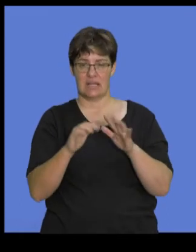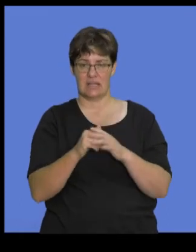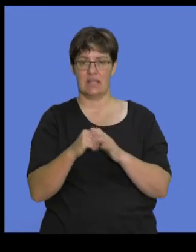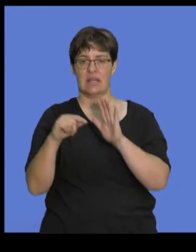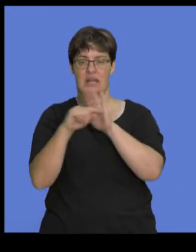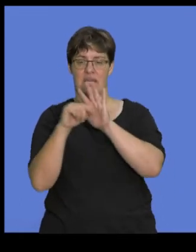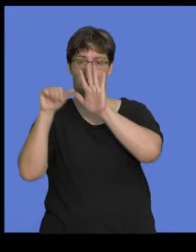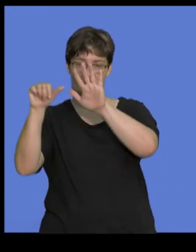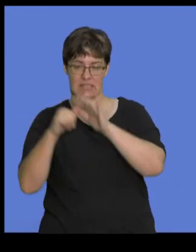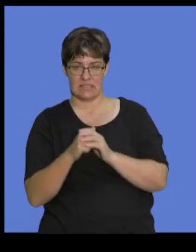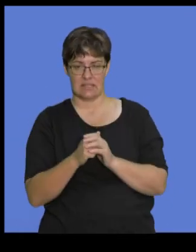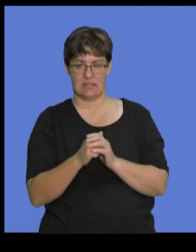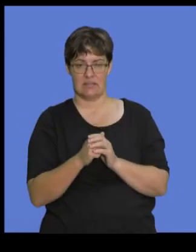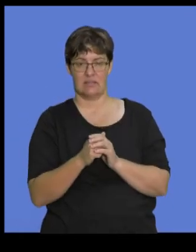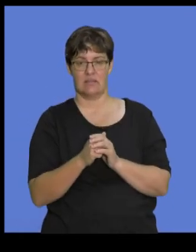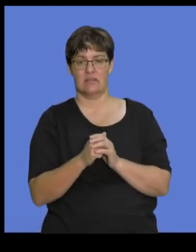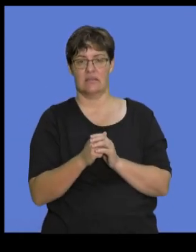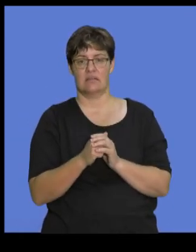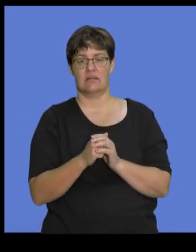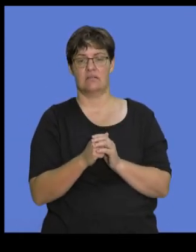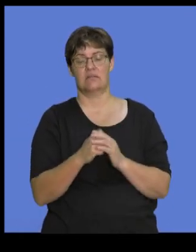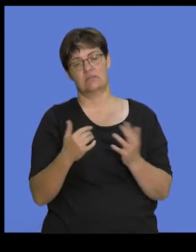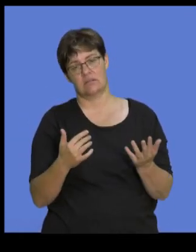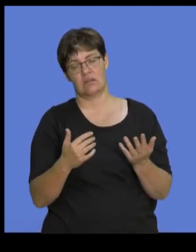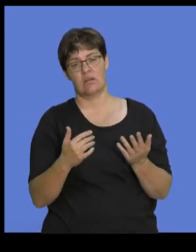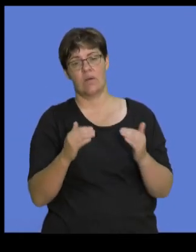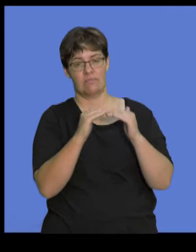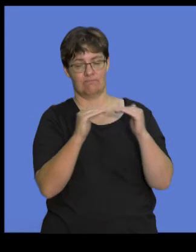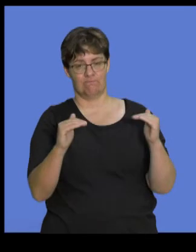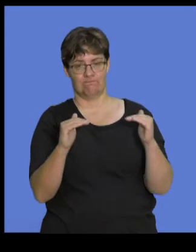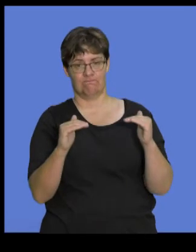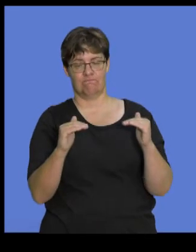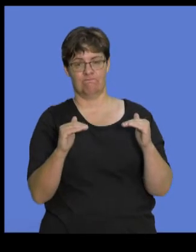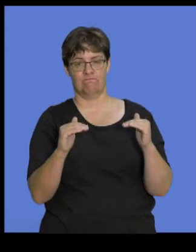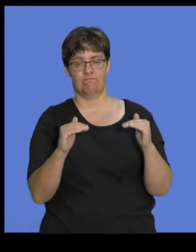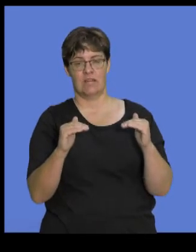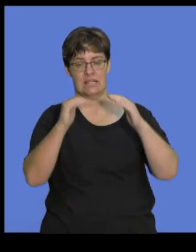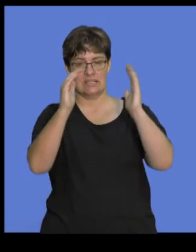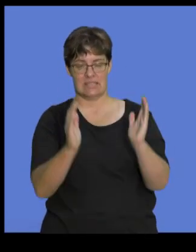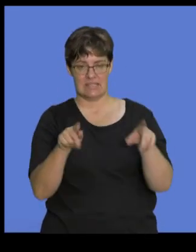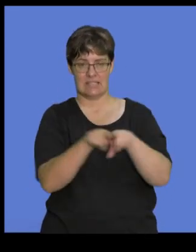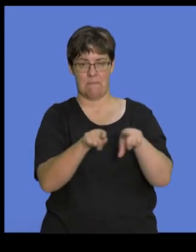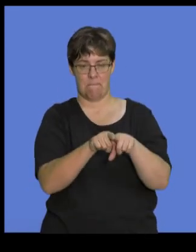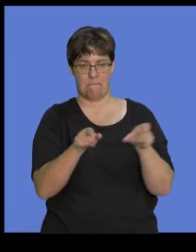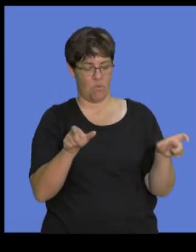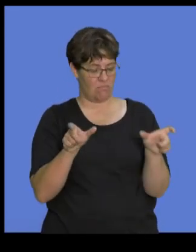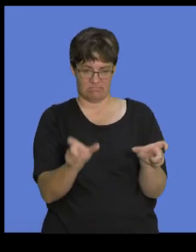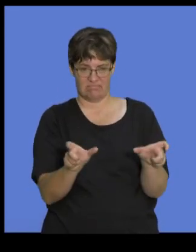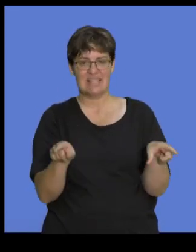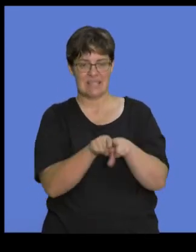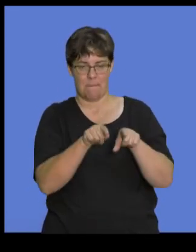exponent negative 6, okay? And then we square the distance, same distance, because we're told that they